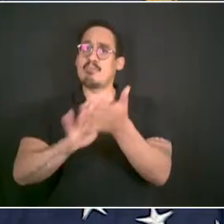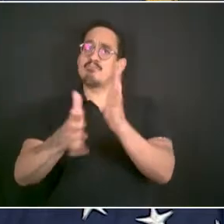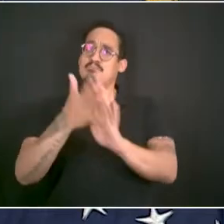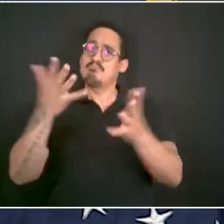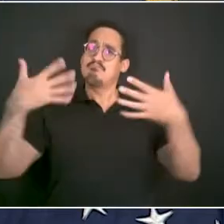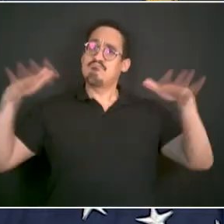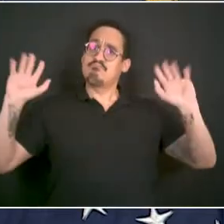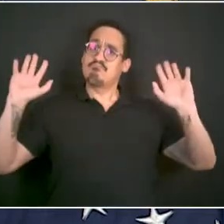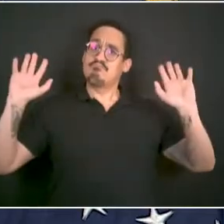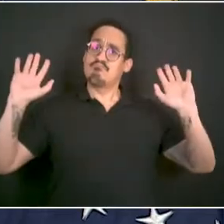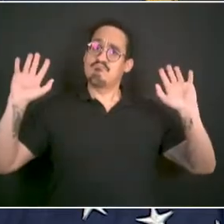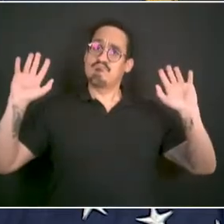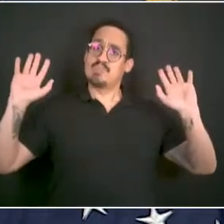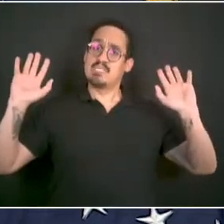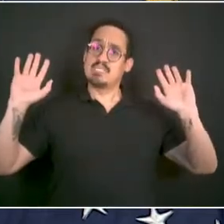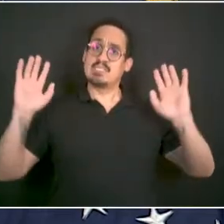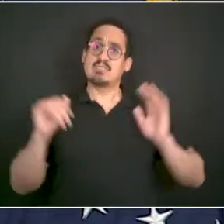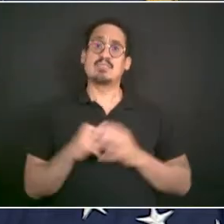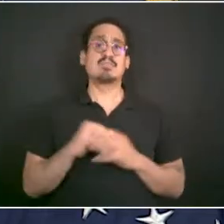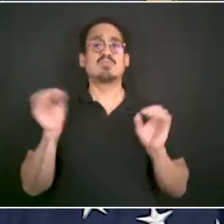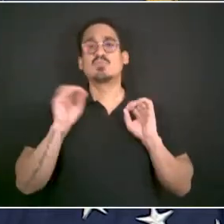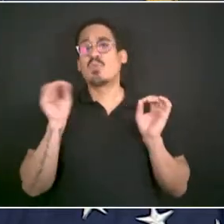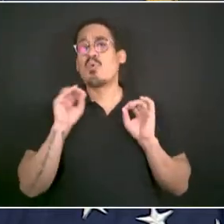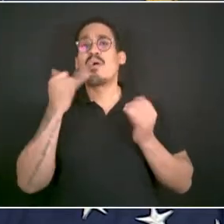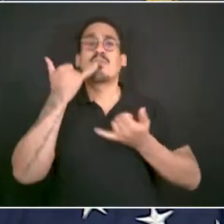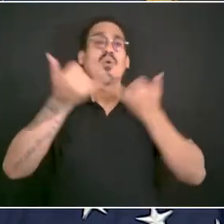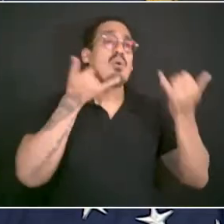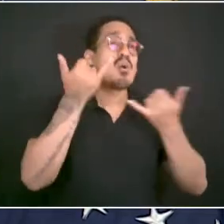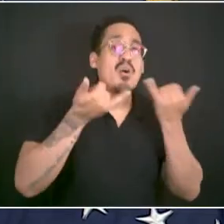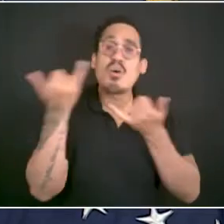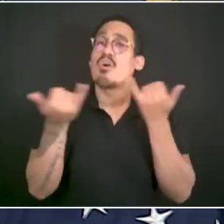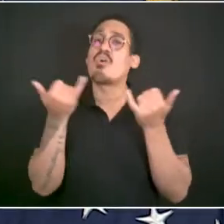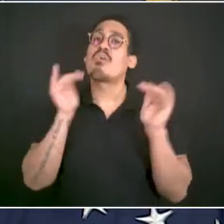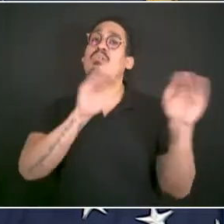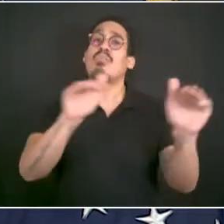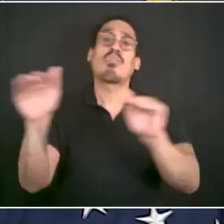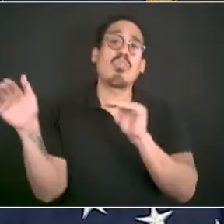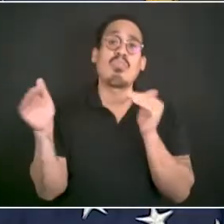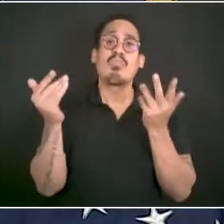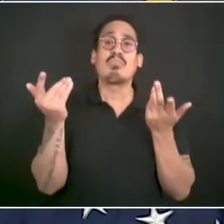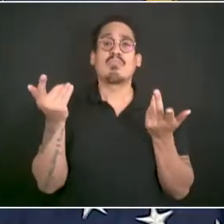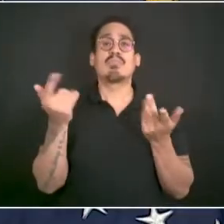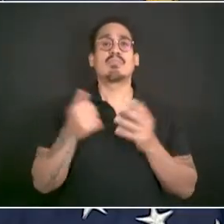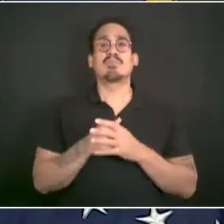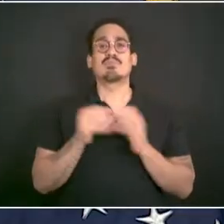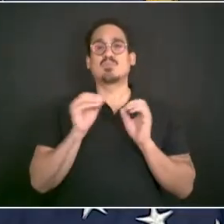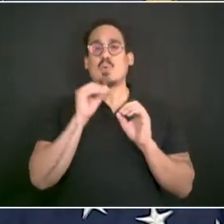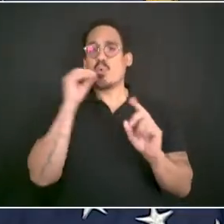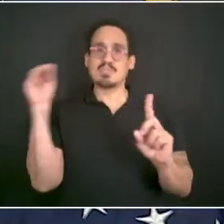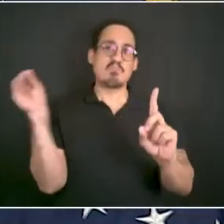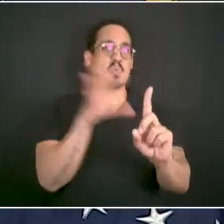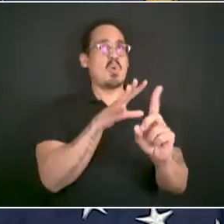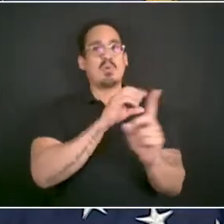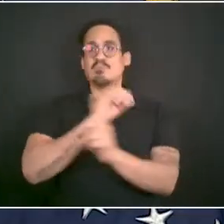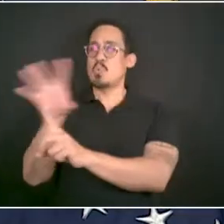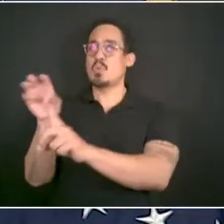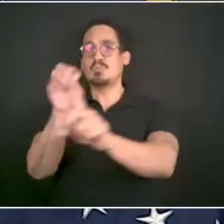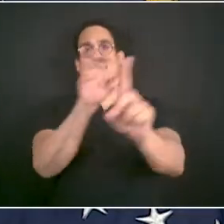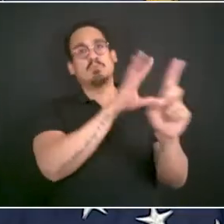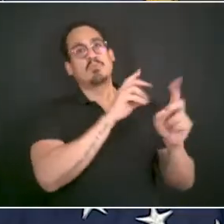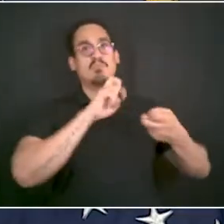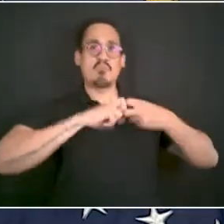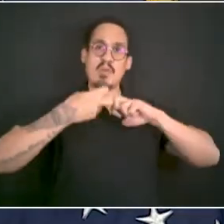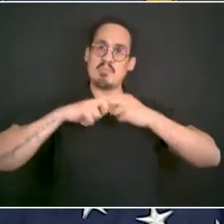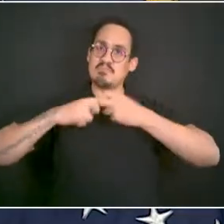people calling folks. You don't expose these problems that come out of this. I don't even know why